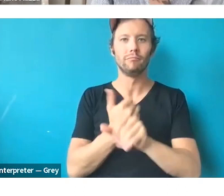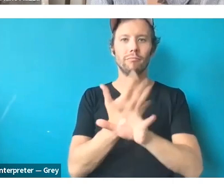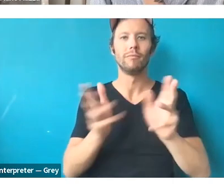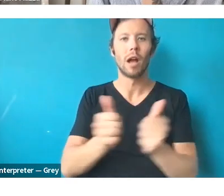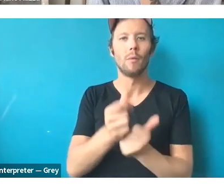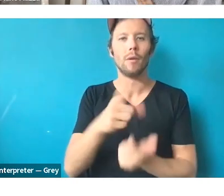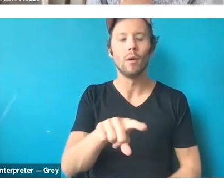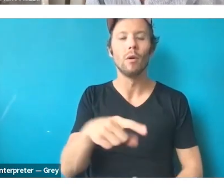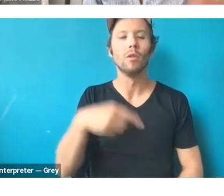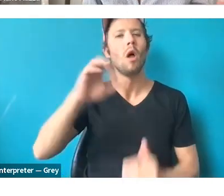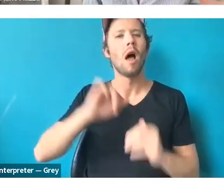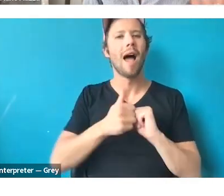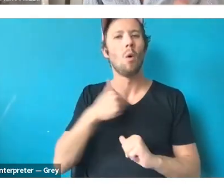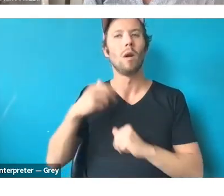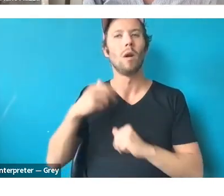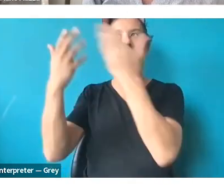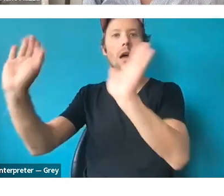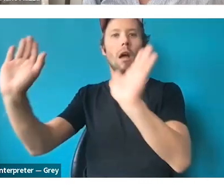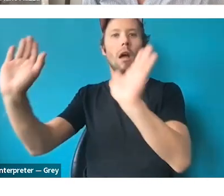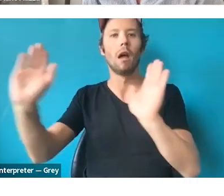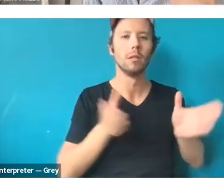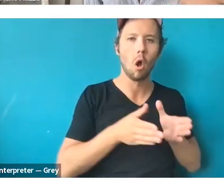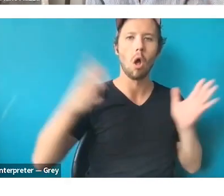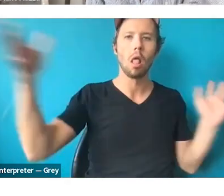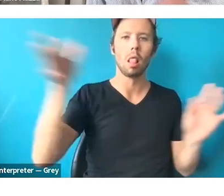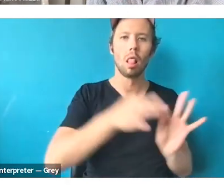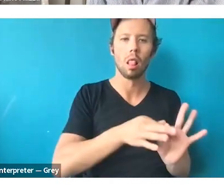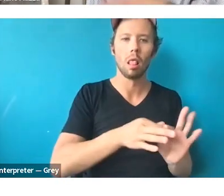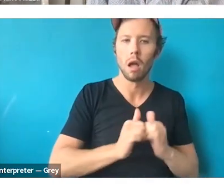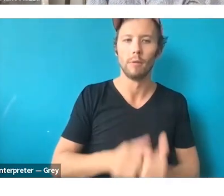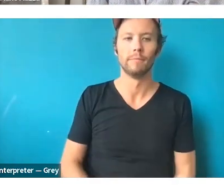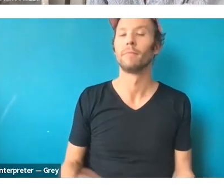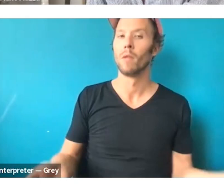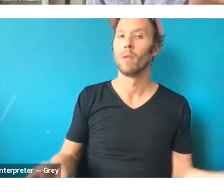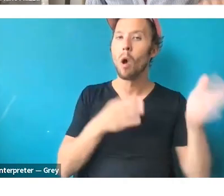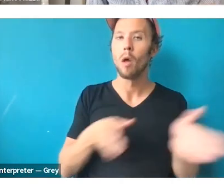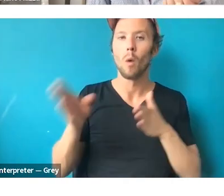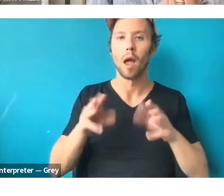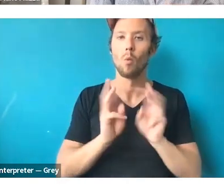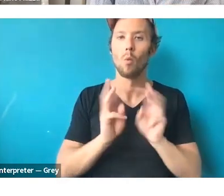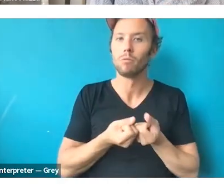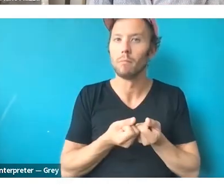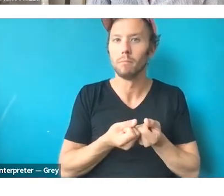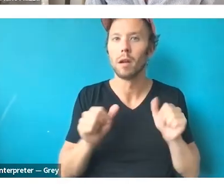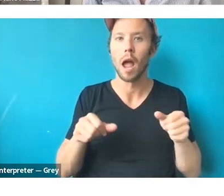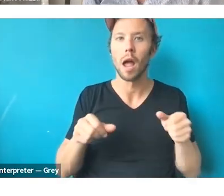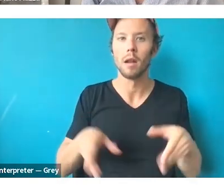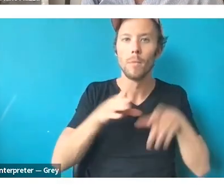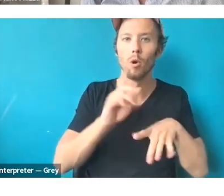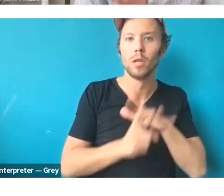to macro? Workshops. So these are both examples of in-person and online classes that I've